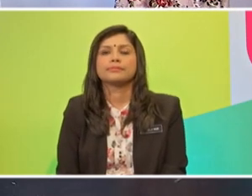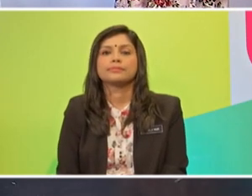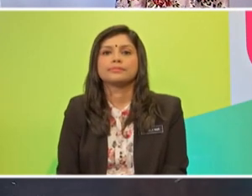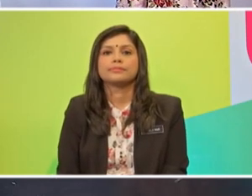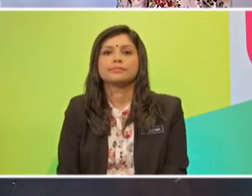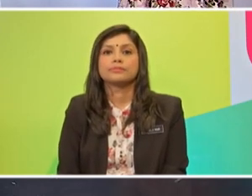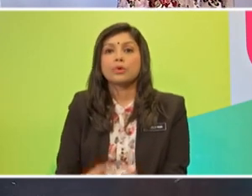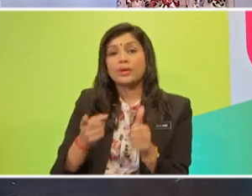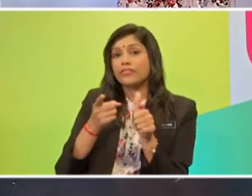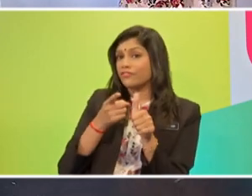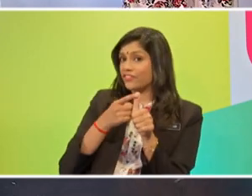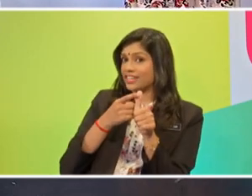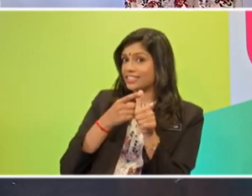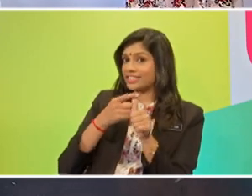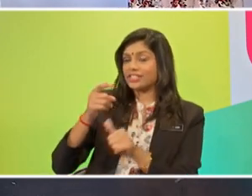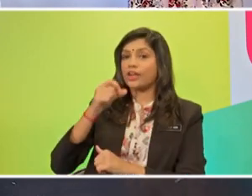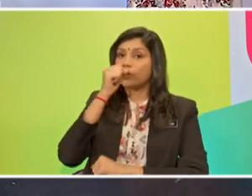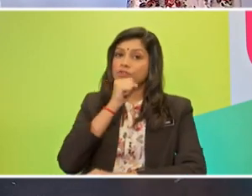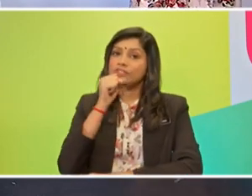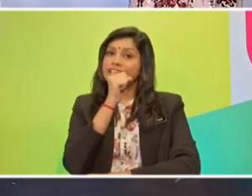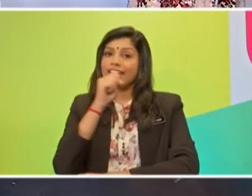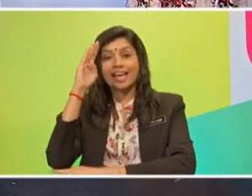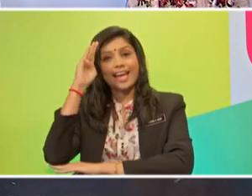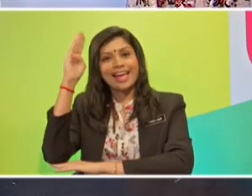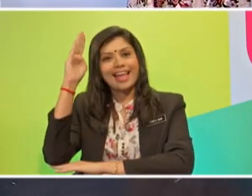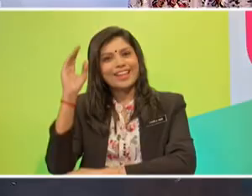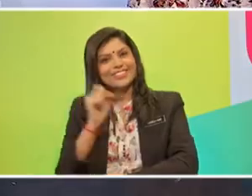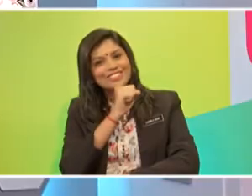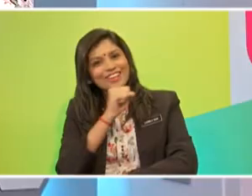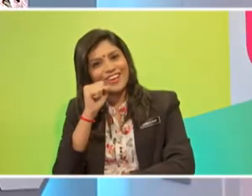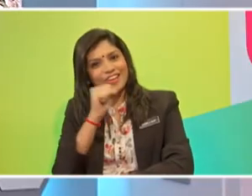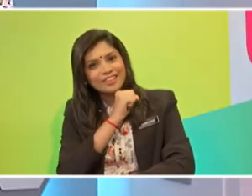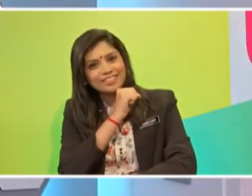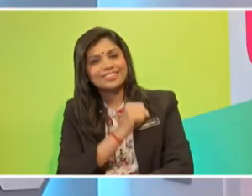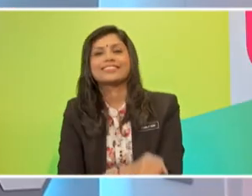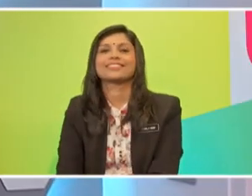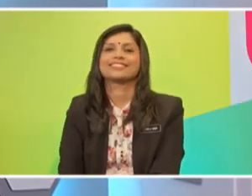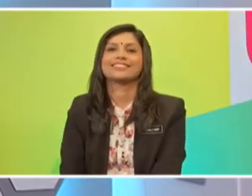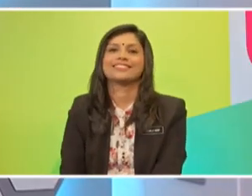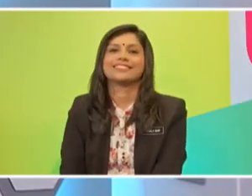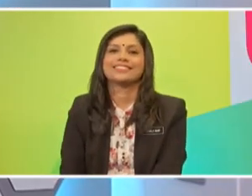going to sing the Hello song. All right. Okay, let's go. Okay,